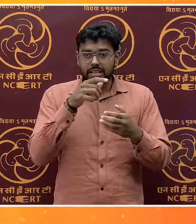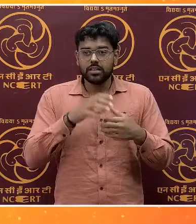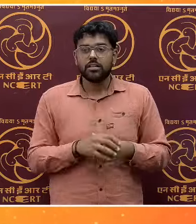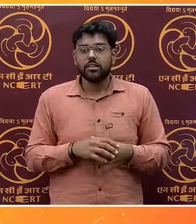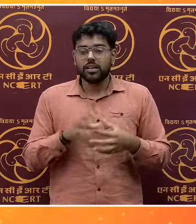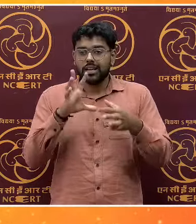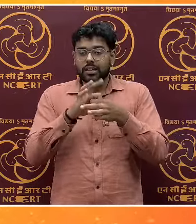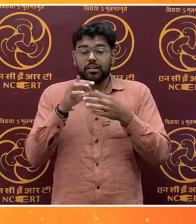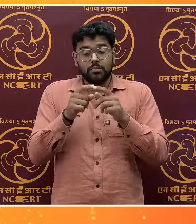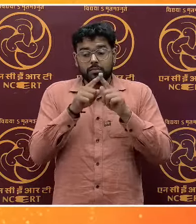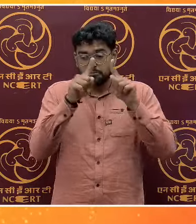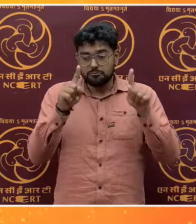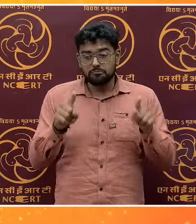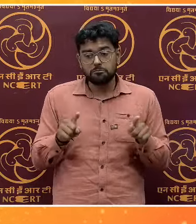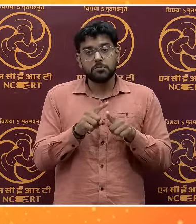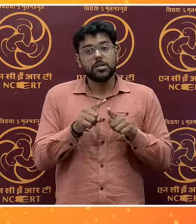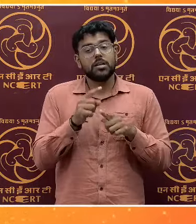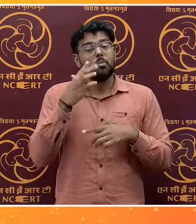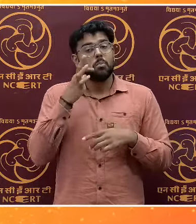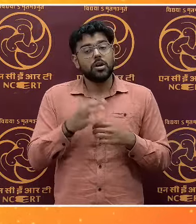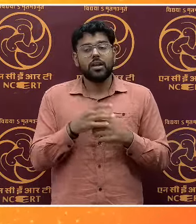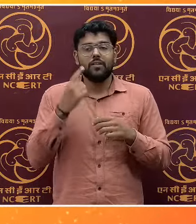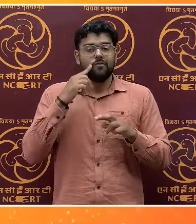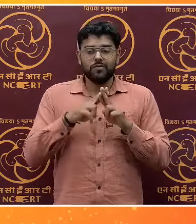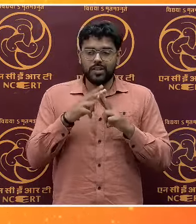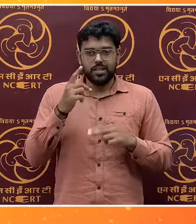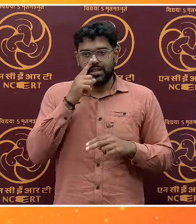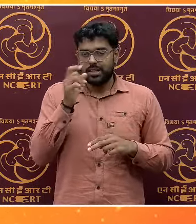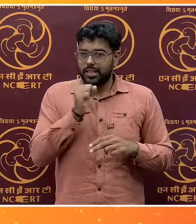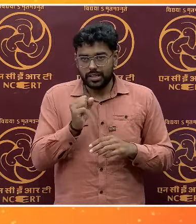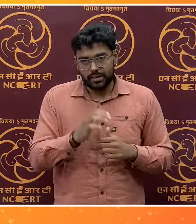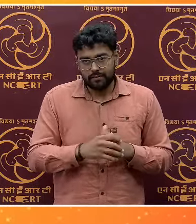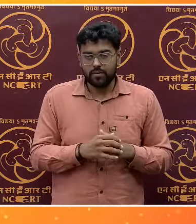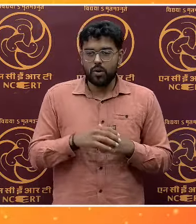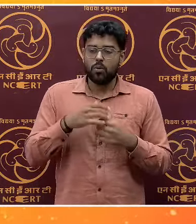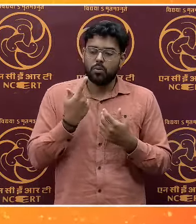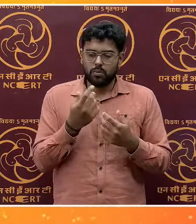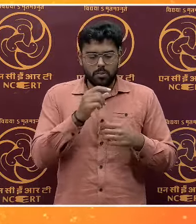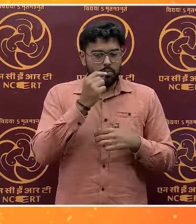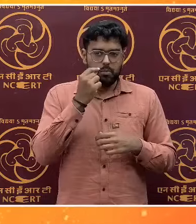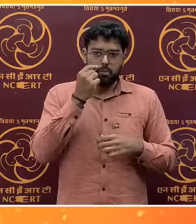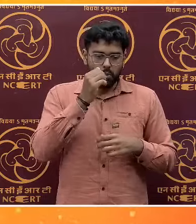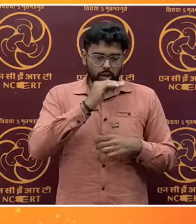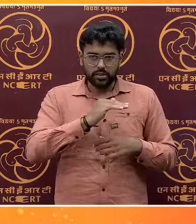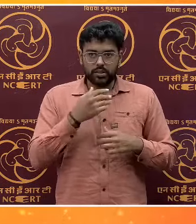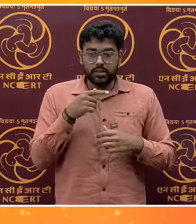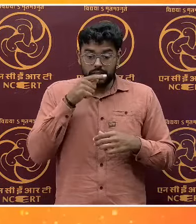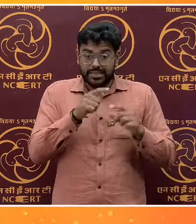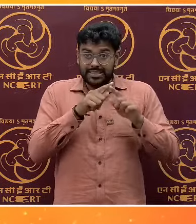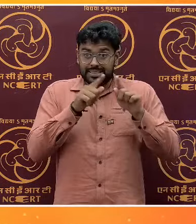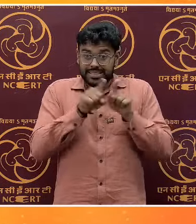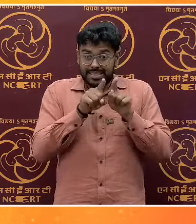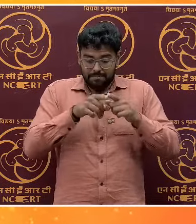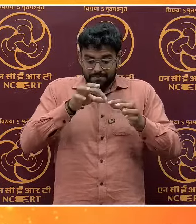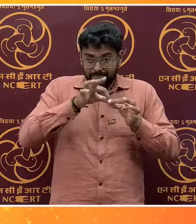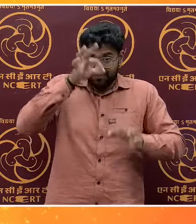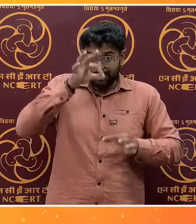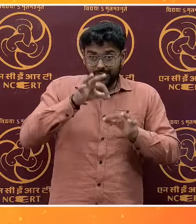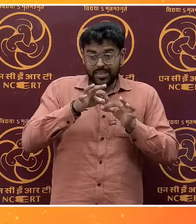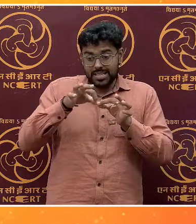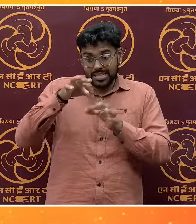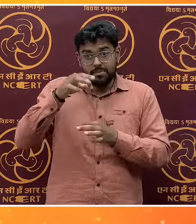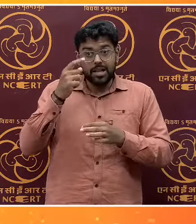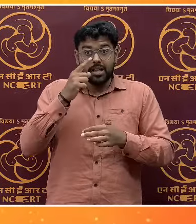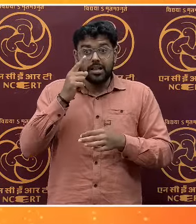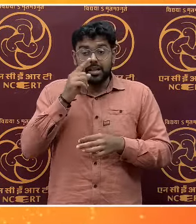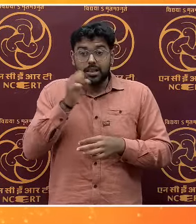the dimension also. Like if it's a lady, it mean, and a boy we are talking about, so the dimension should be, lady should be taller than